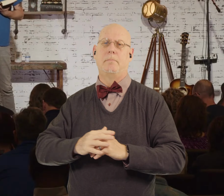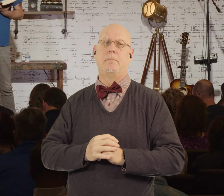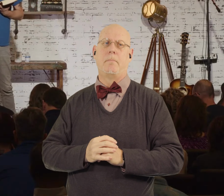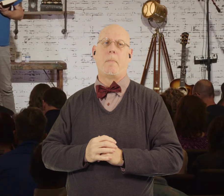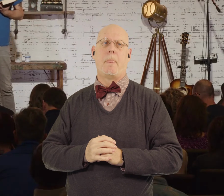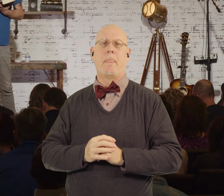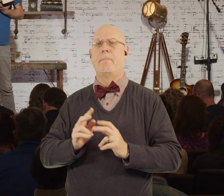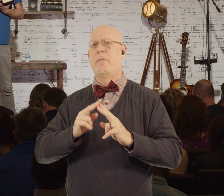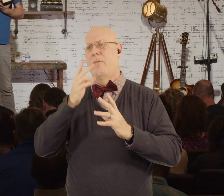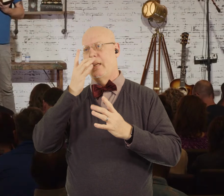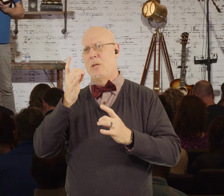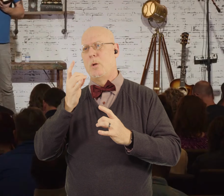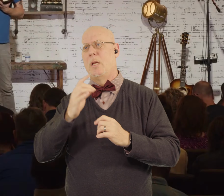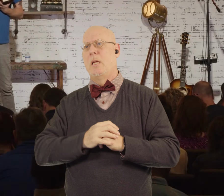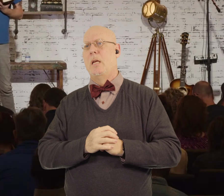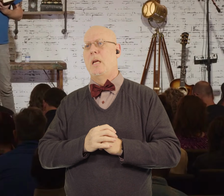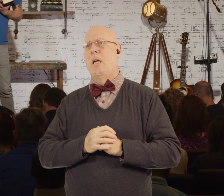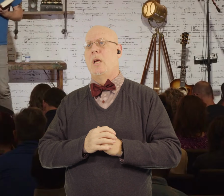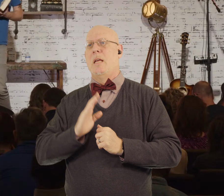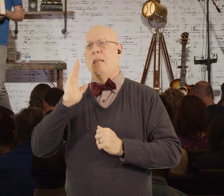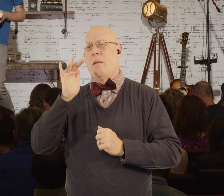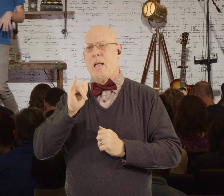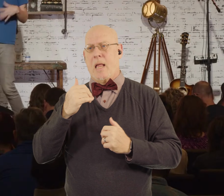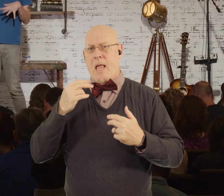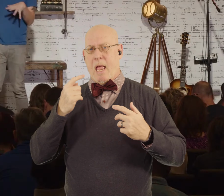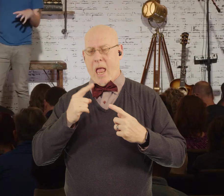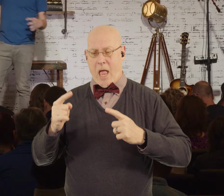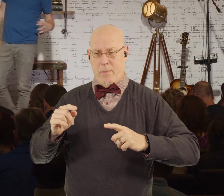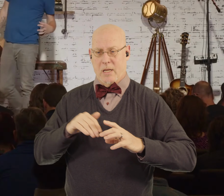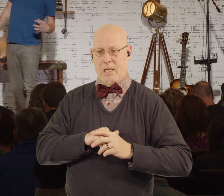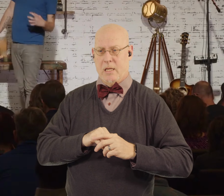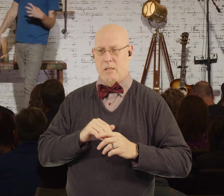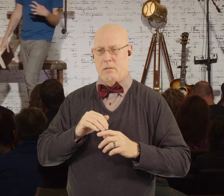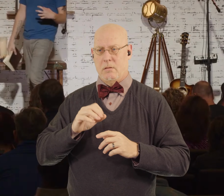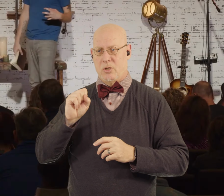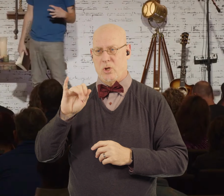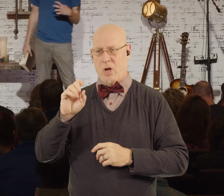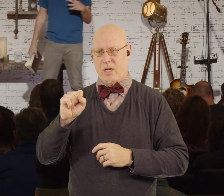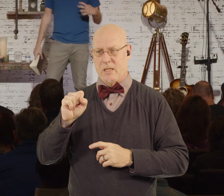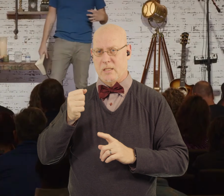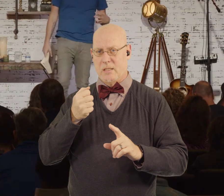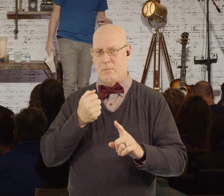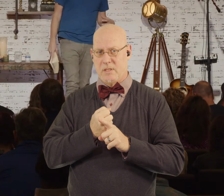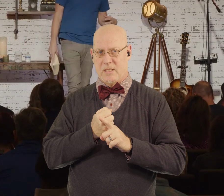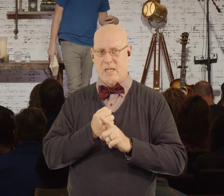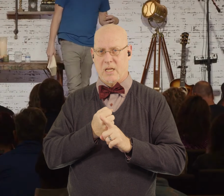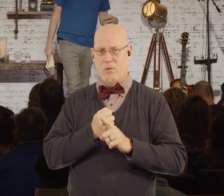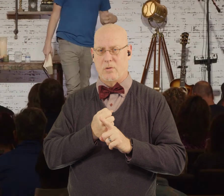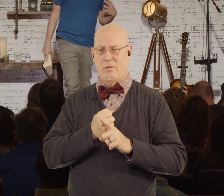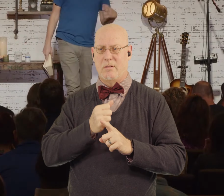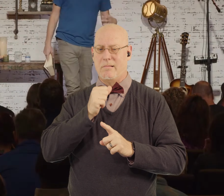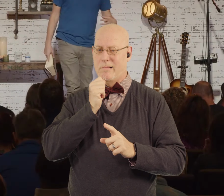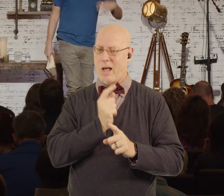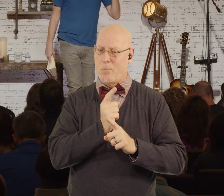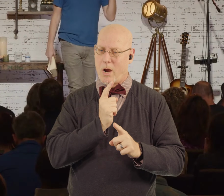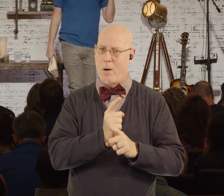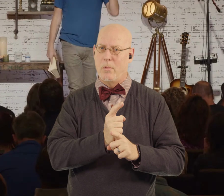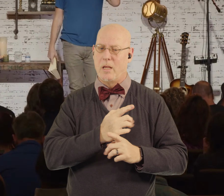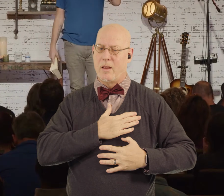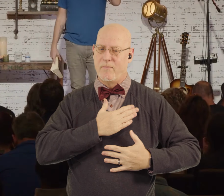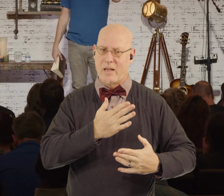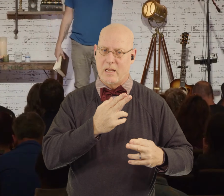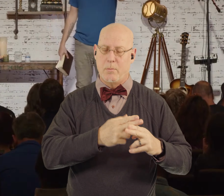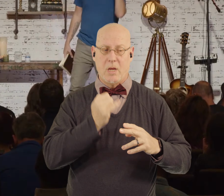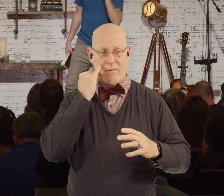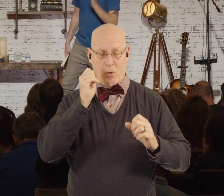angels. Which is very interesting, because what seems like had happened in Sardis is they had failed to rightly confess